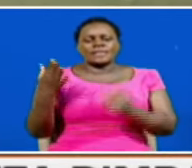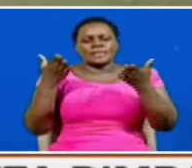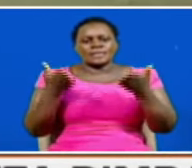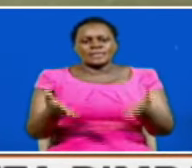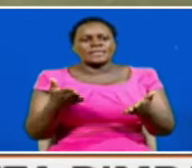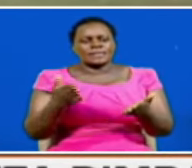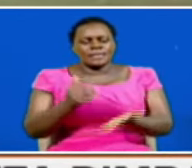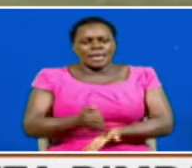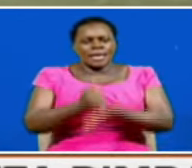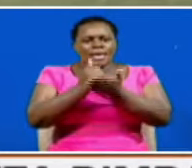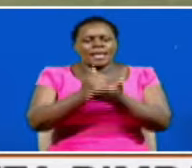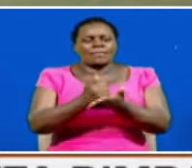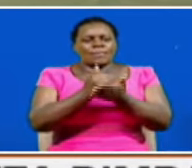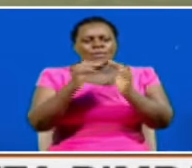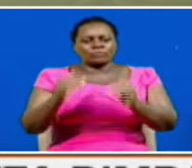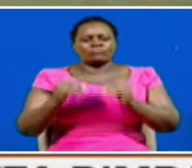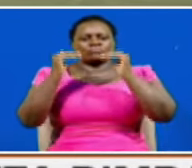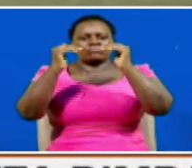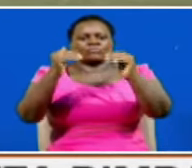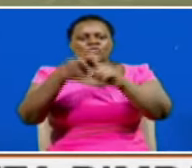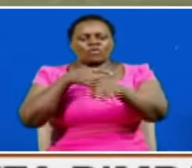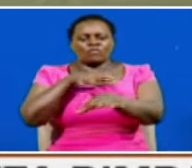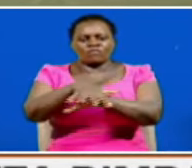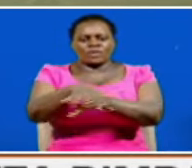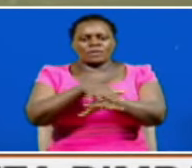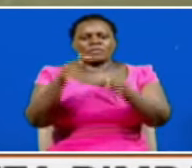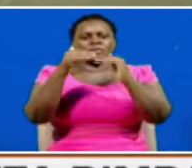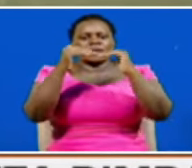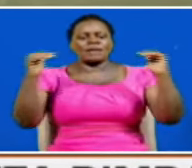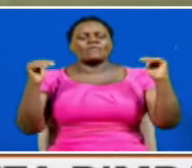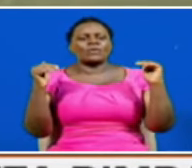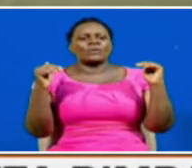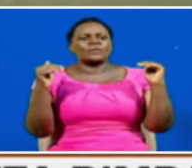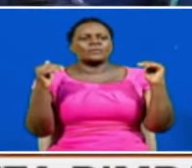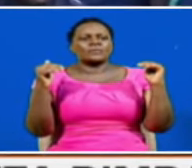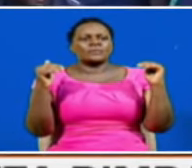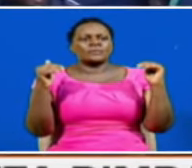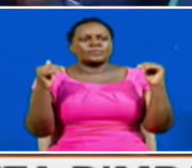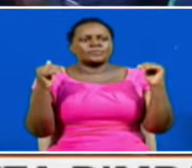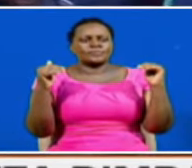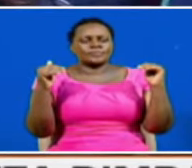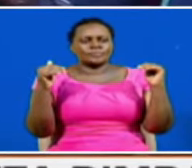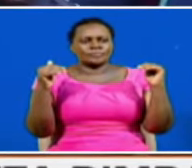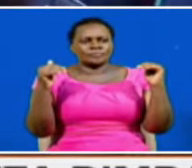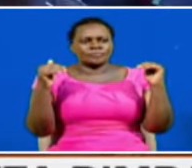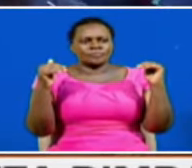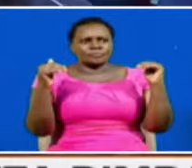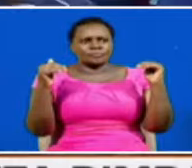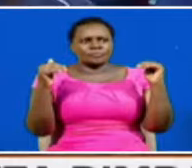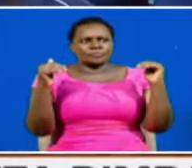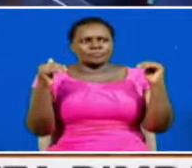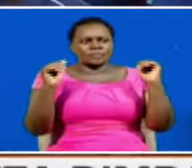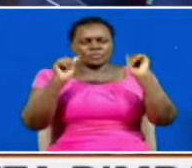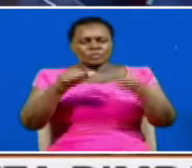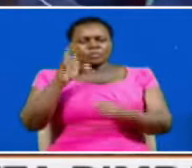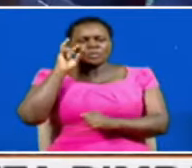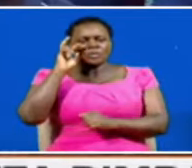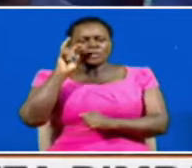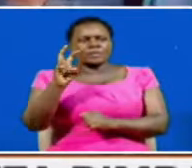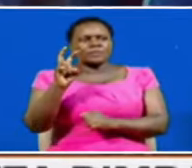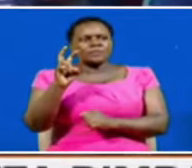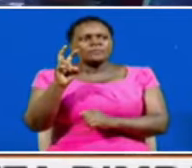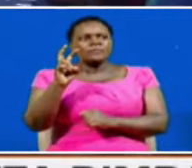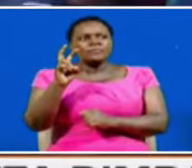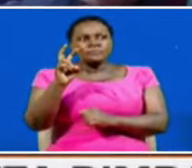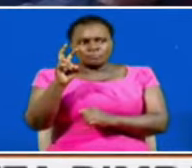basically enable them to just move from the grassroots level where they are playing today or currently, to be able to see them elevated. And